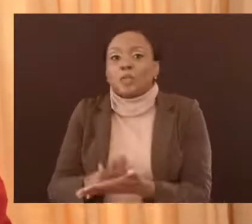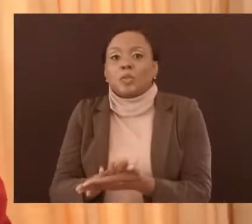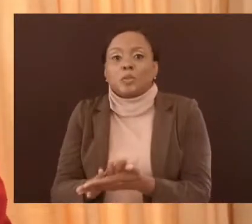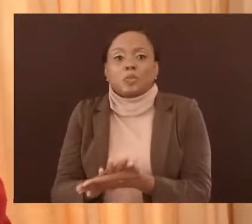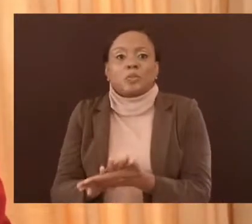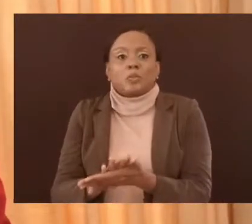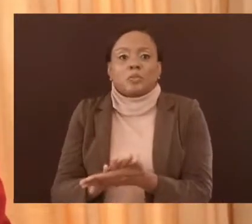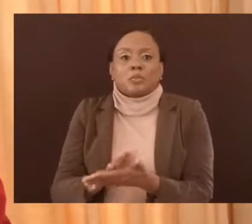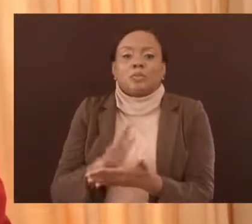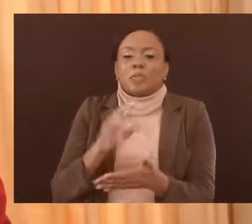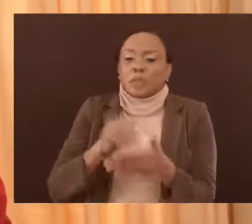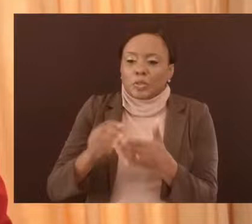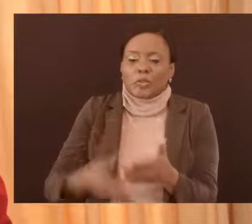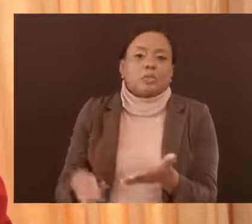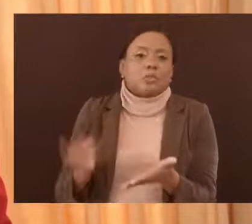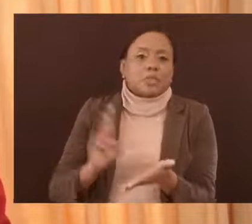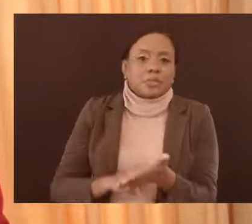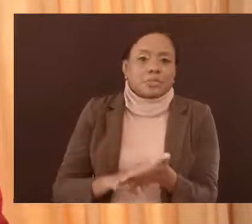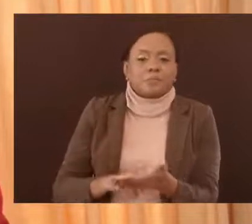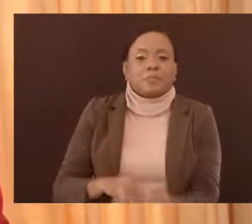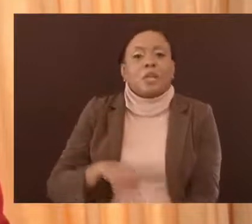write the examination.